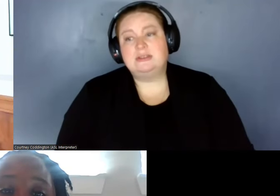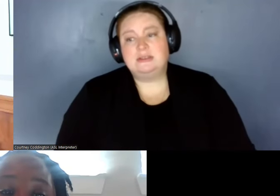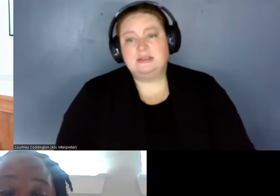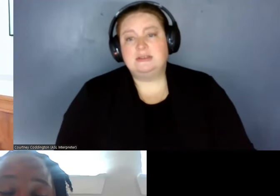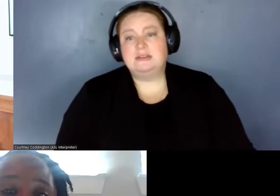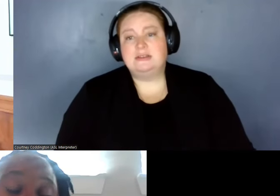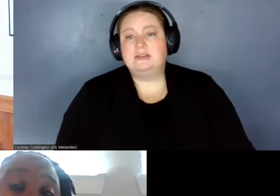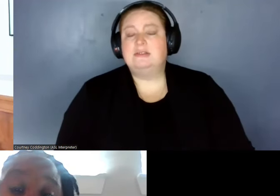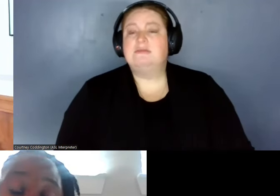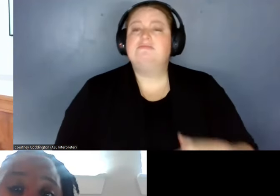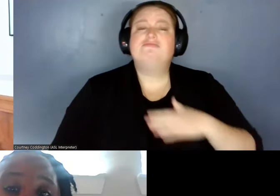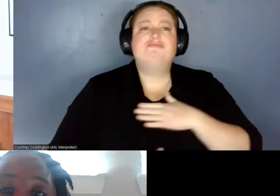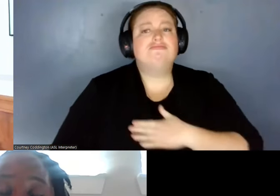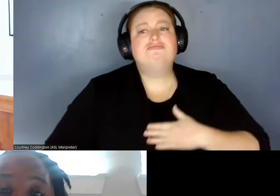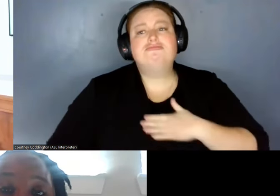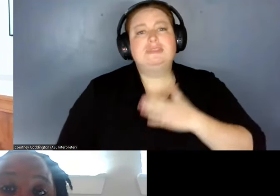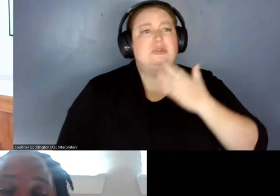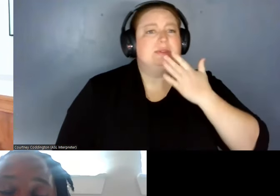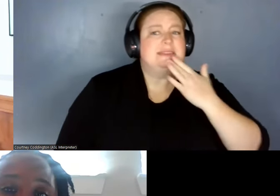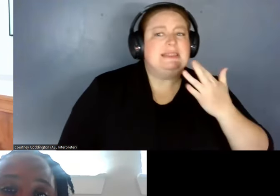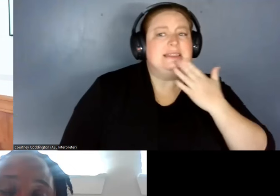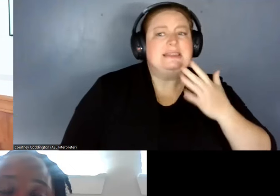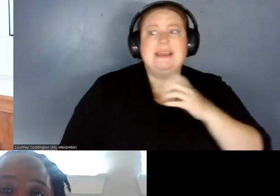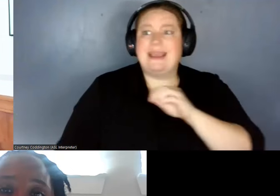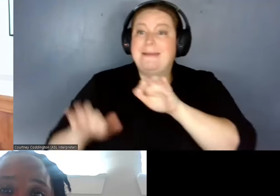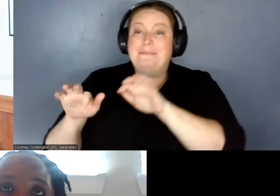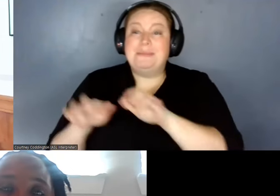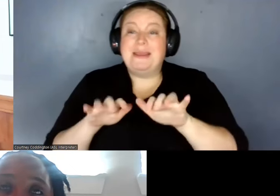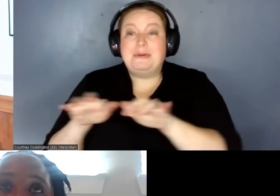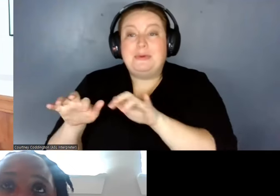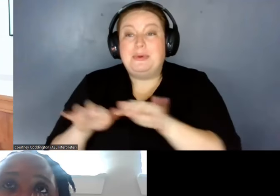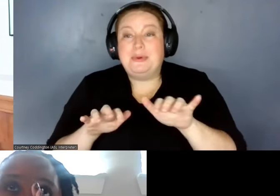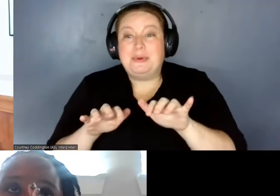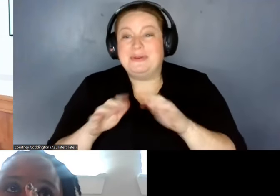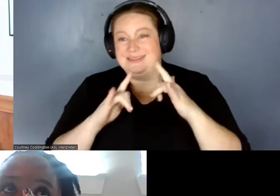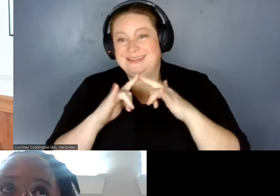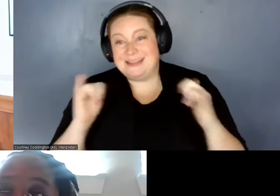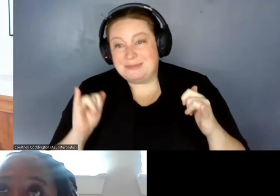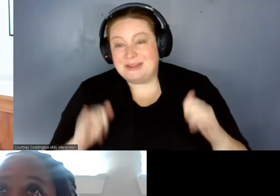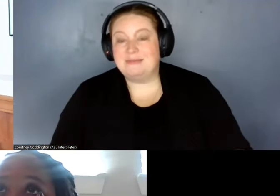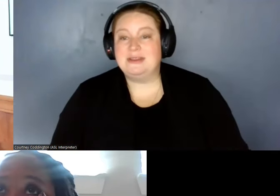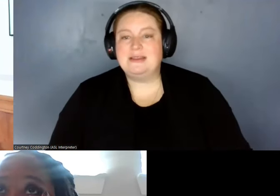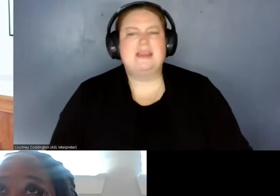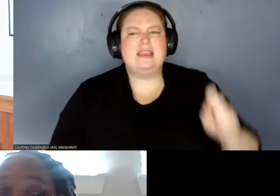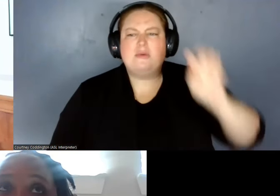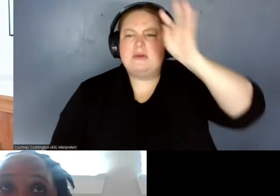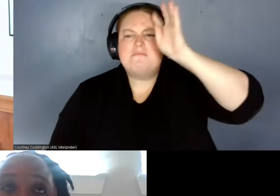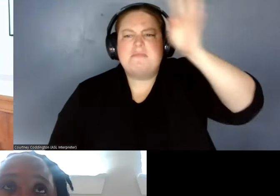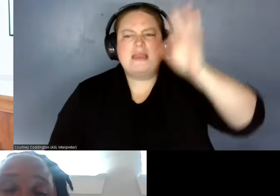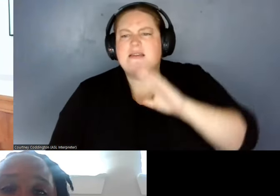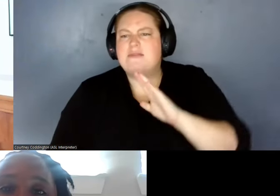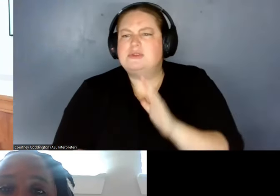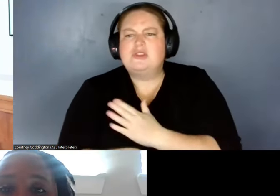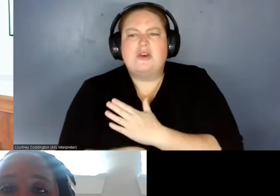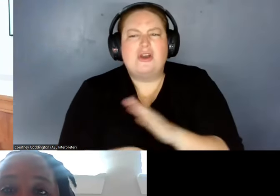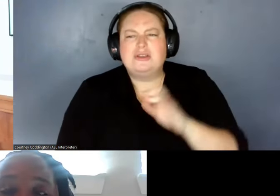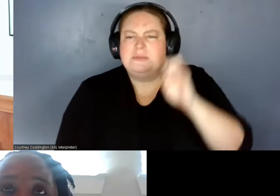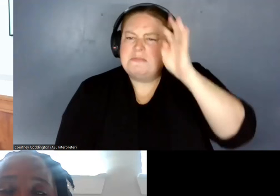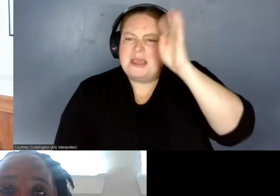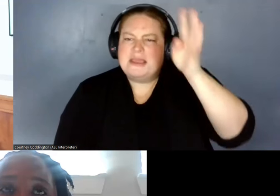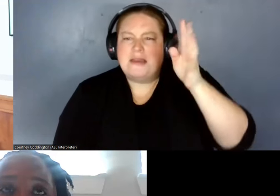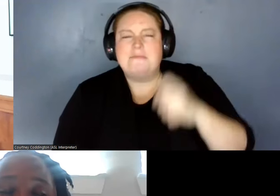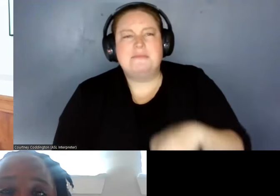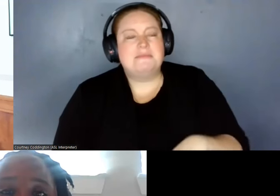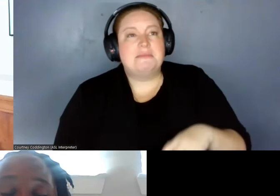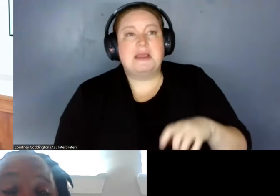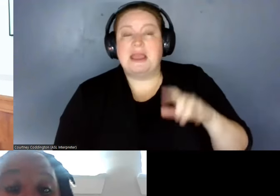Loved to sing and play the piano at the same time. He would make up songs and sound just